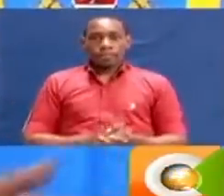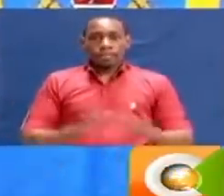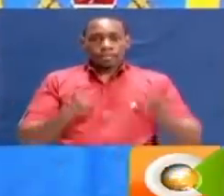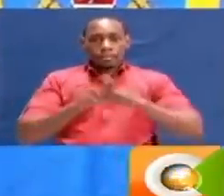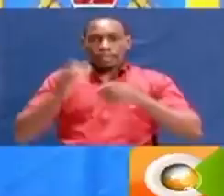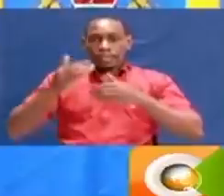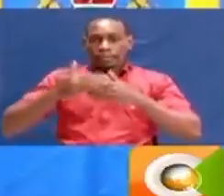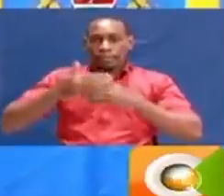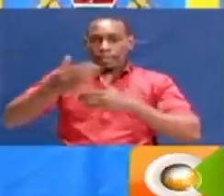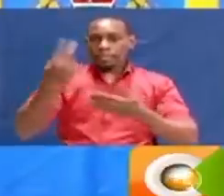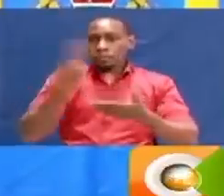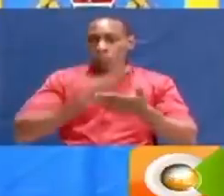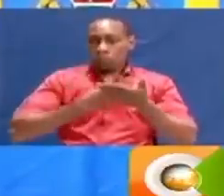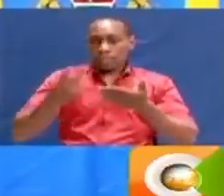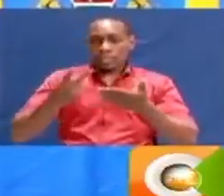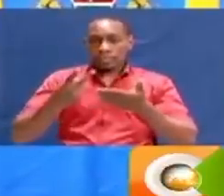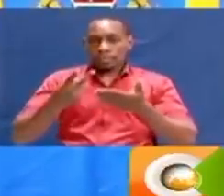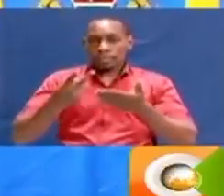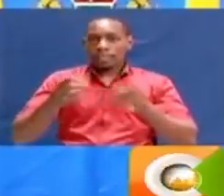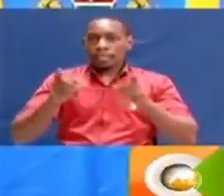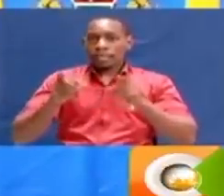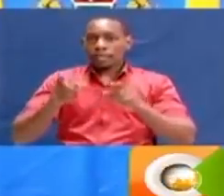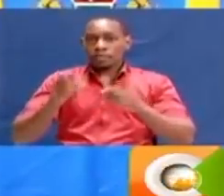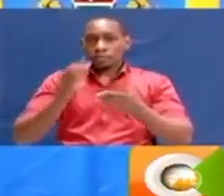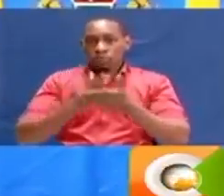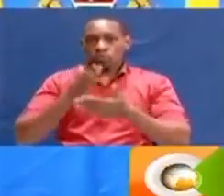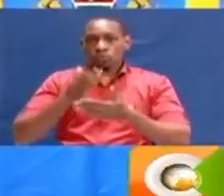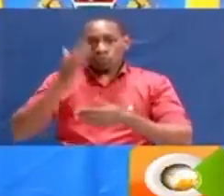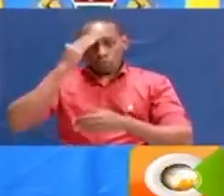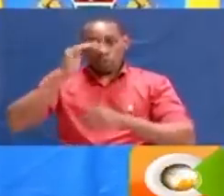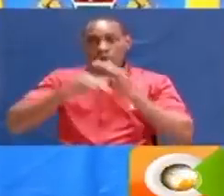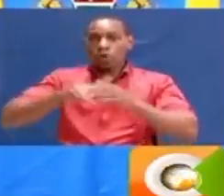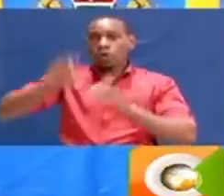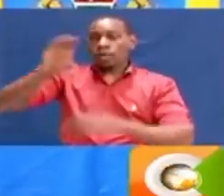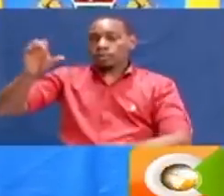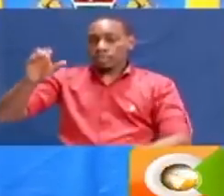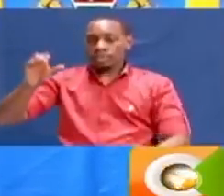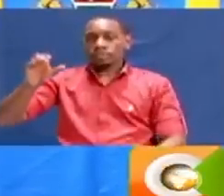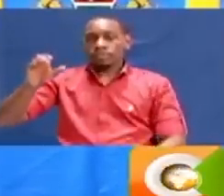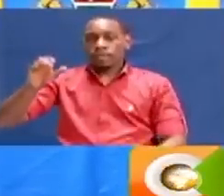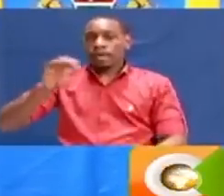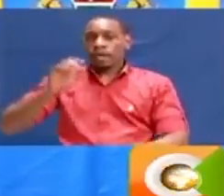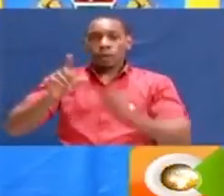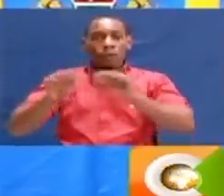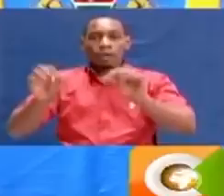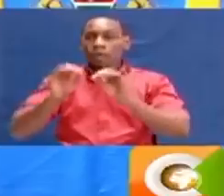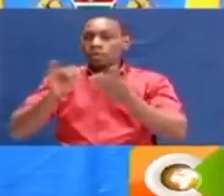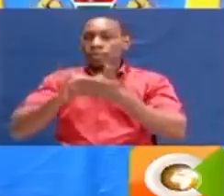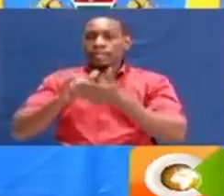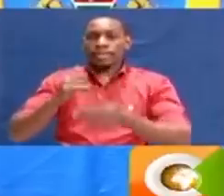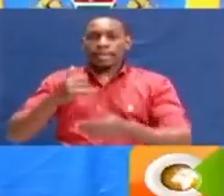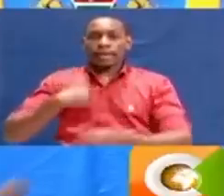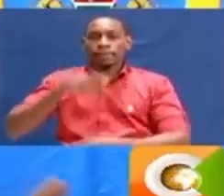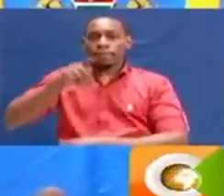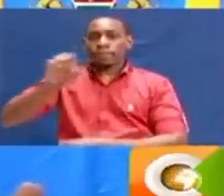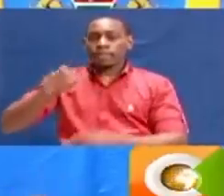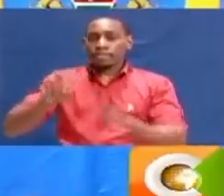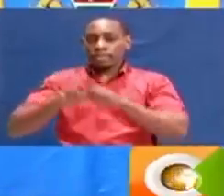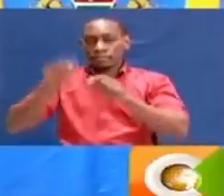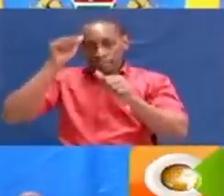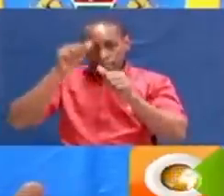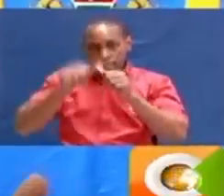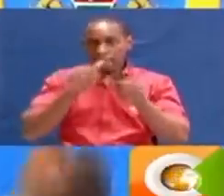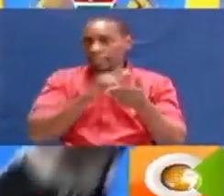next 2 weeks, we do not believe that there is going to be any county that is going to be saying that they do not have the PPEs. You must remember,